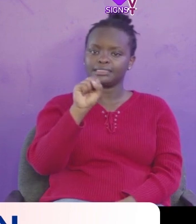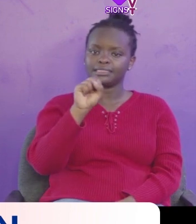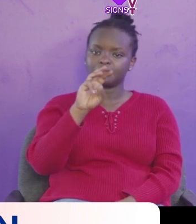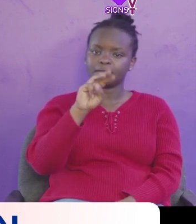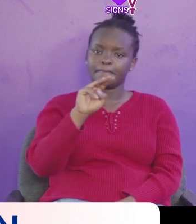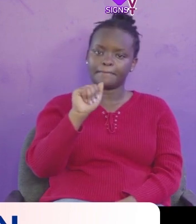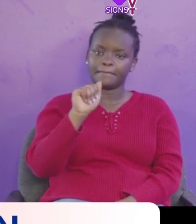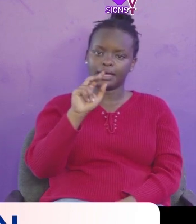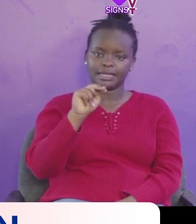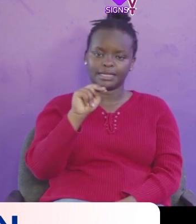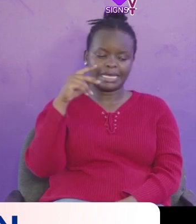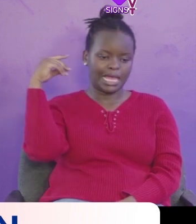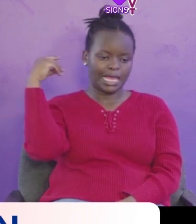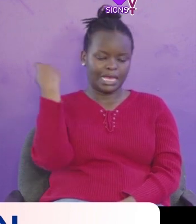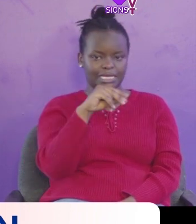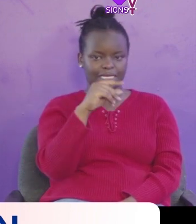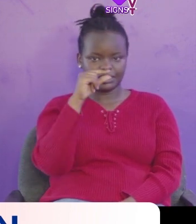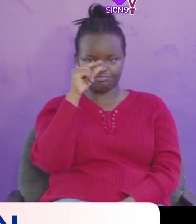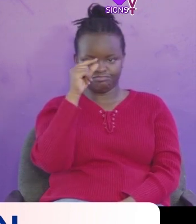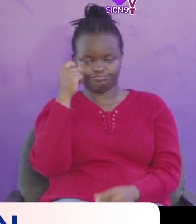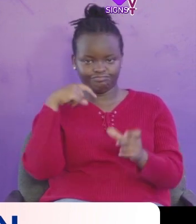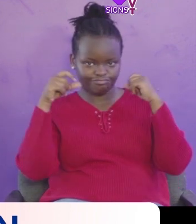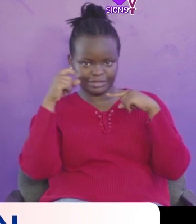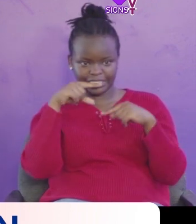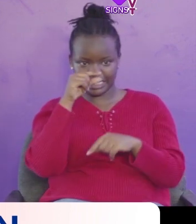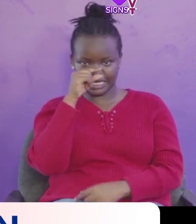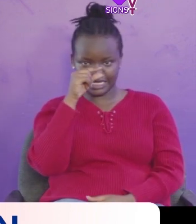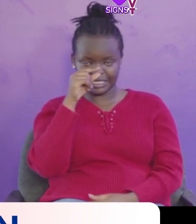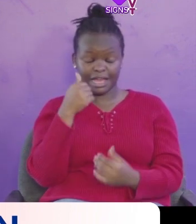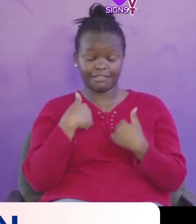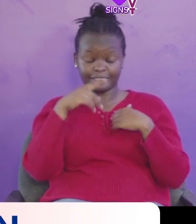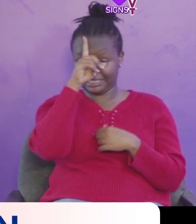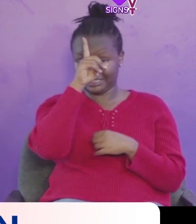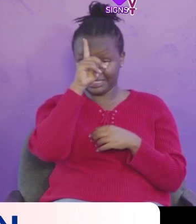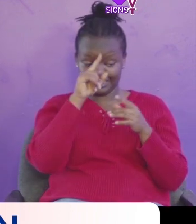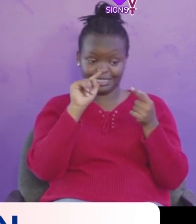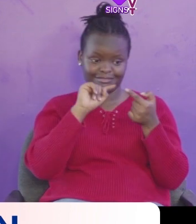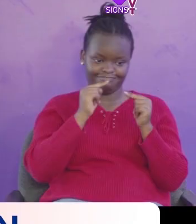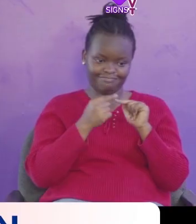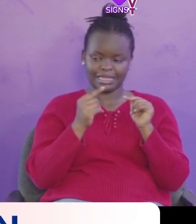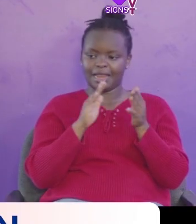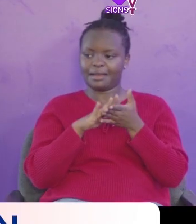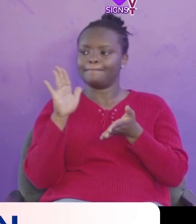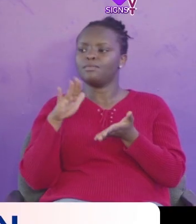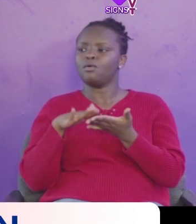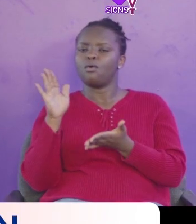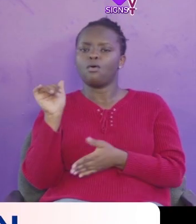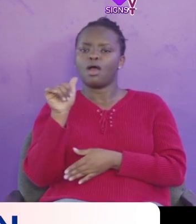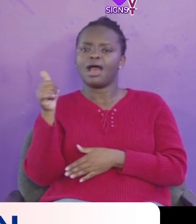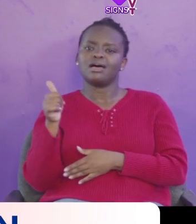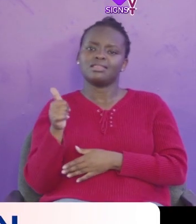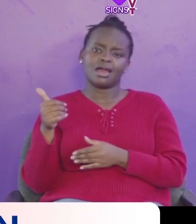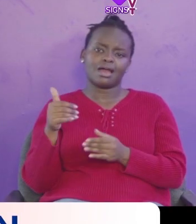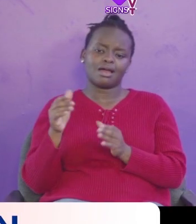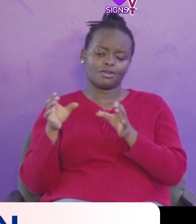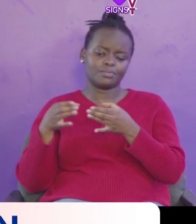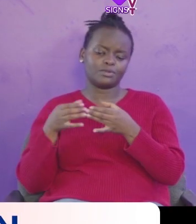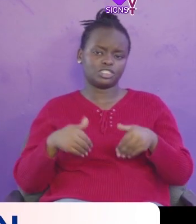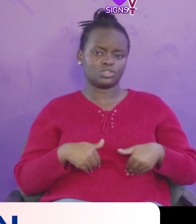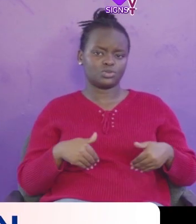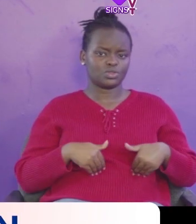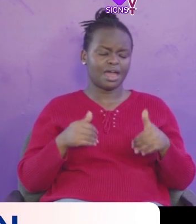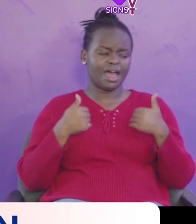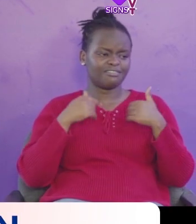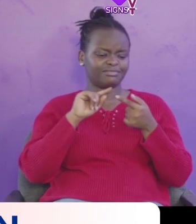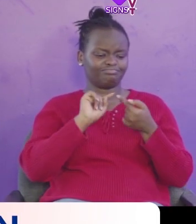gas canister. Okay. He's nursing very serious injuries, and some more community youths who are nursing